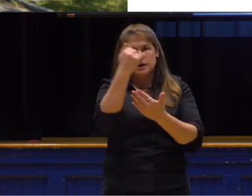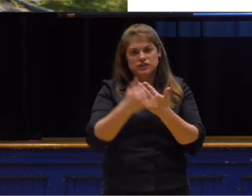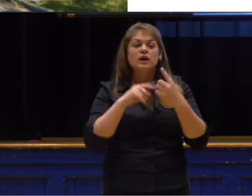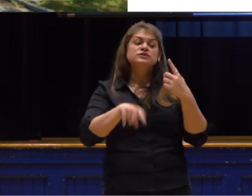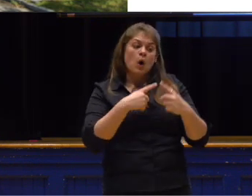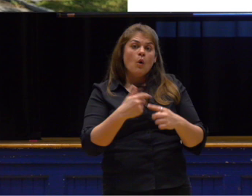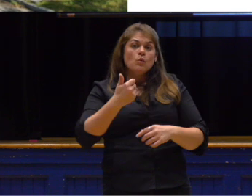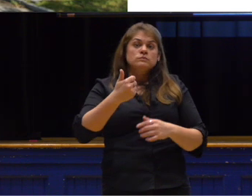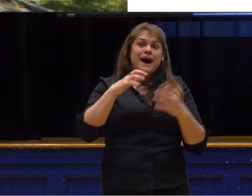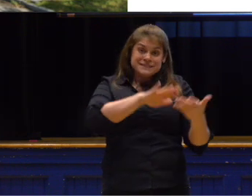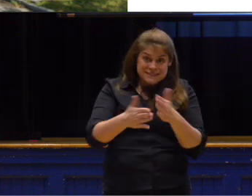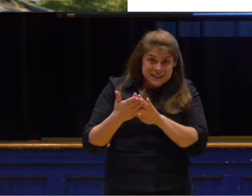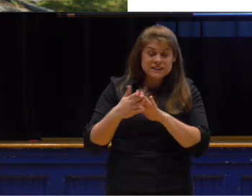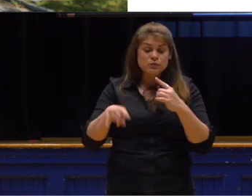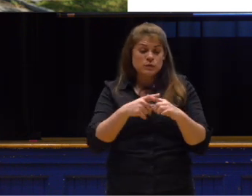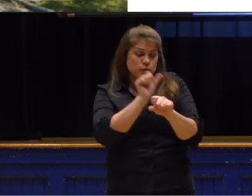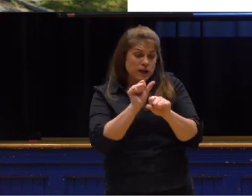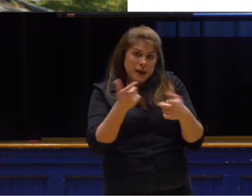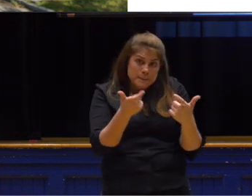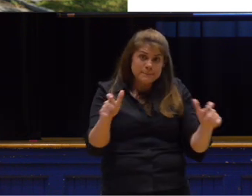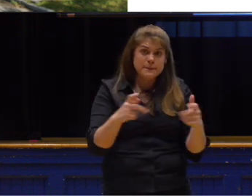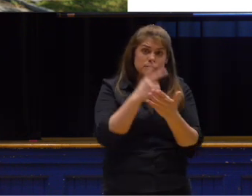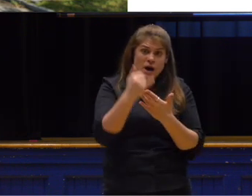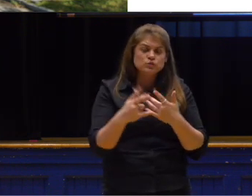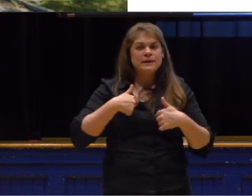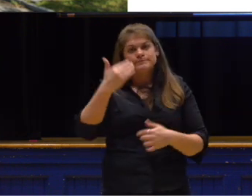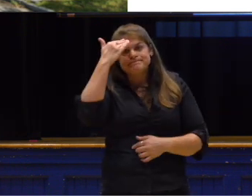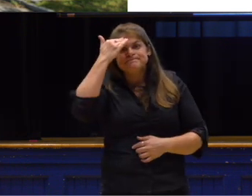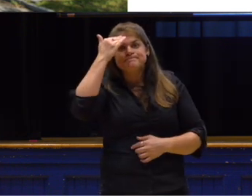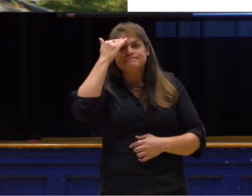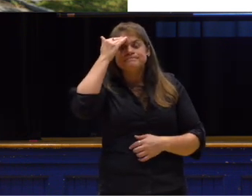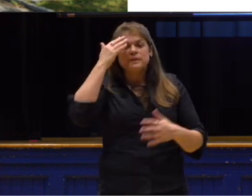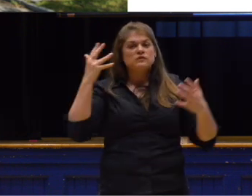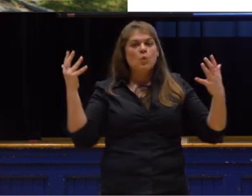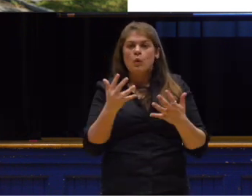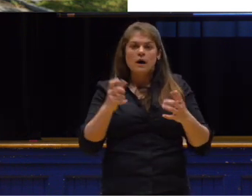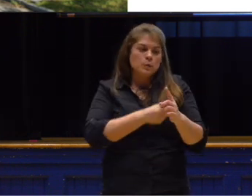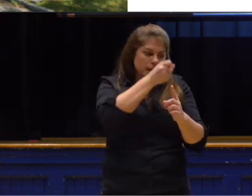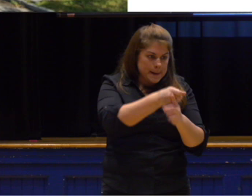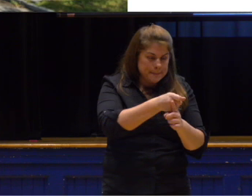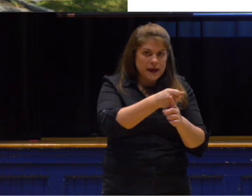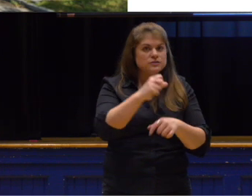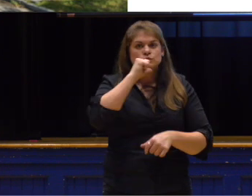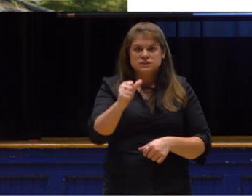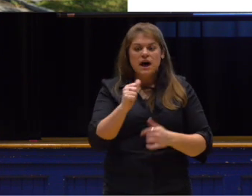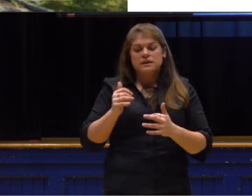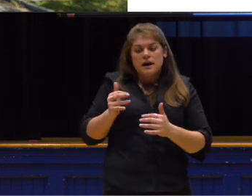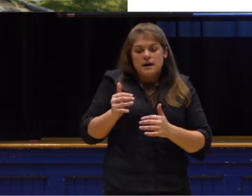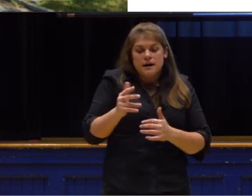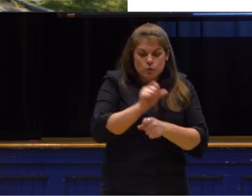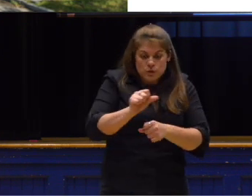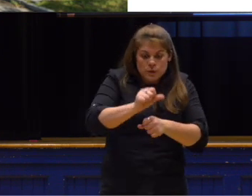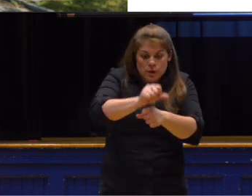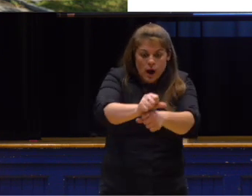we're working on projects like this, we have to be very cognizant of what we're impacting so as not to get to a certain point in time and